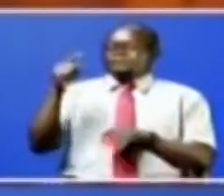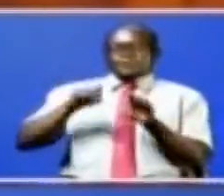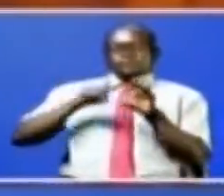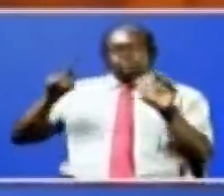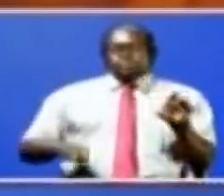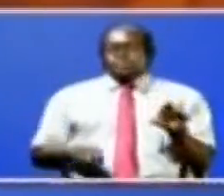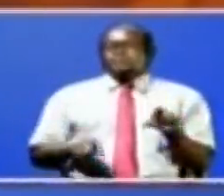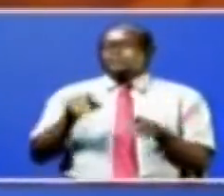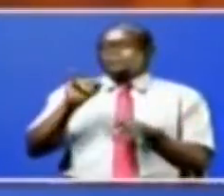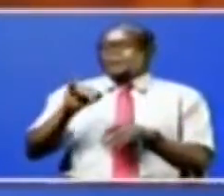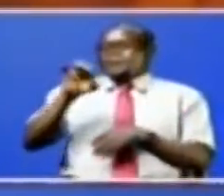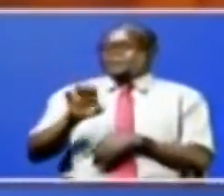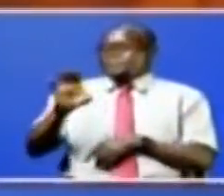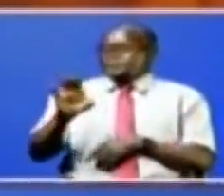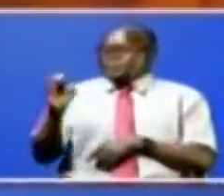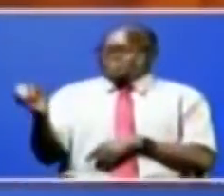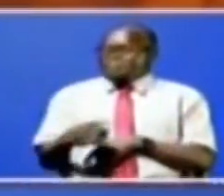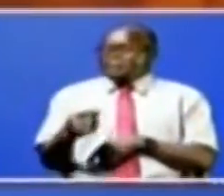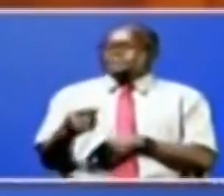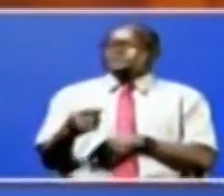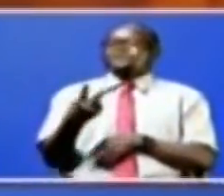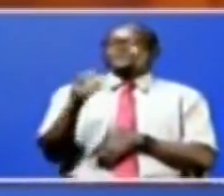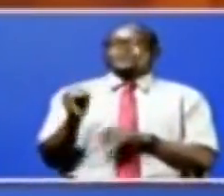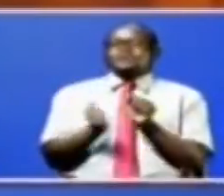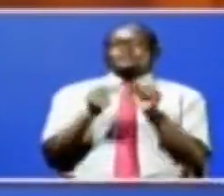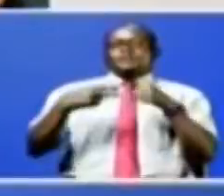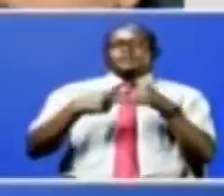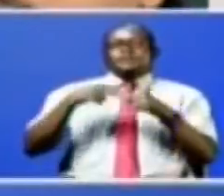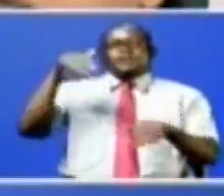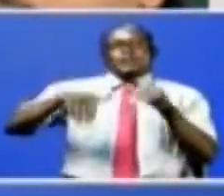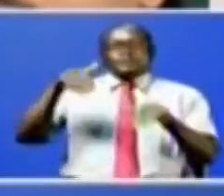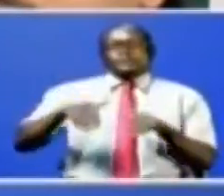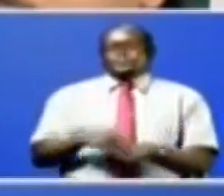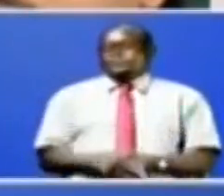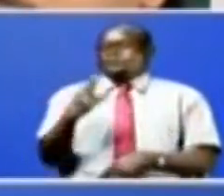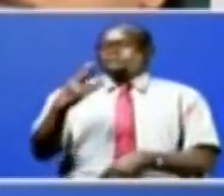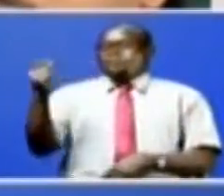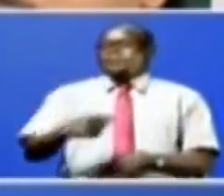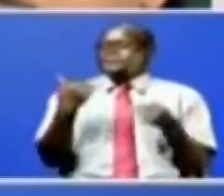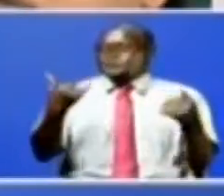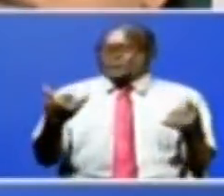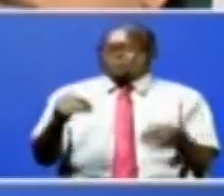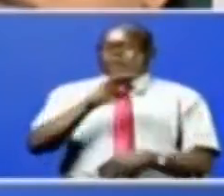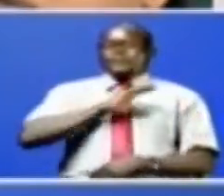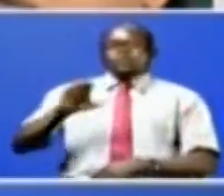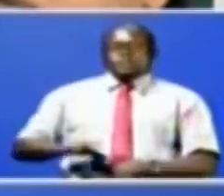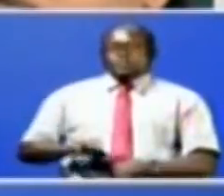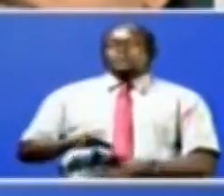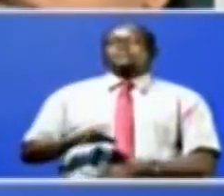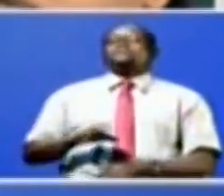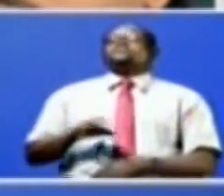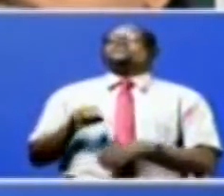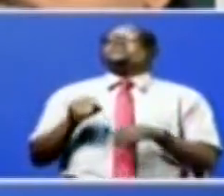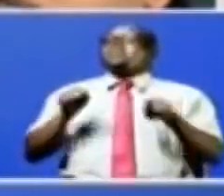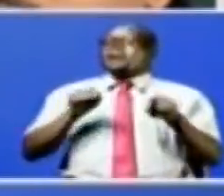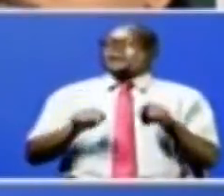the IEBC months to the 2017 general election. For 4 months now, the commission has run with